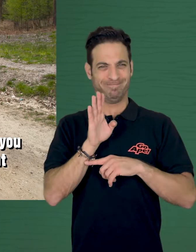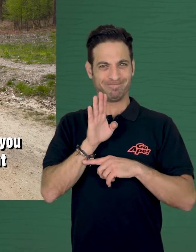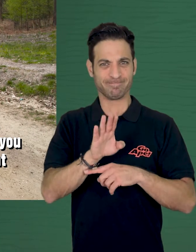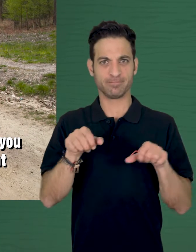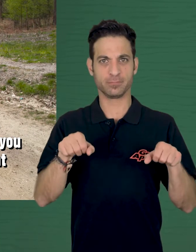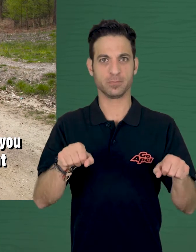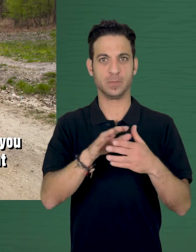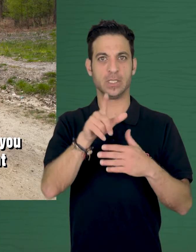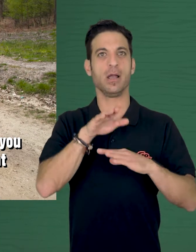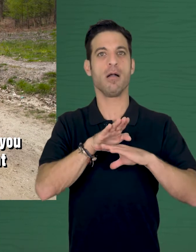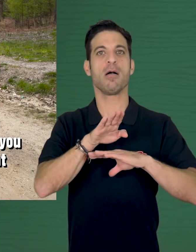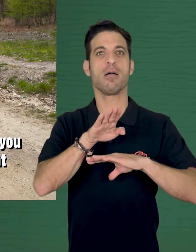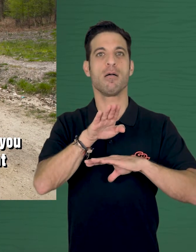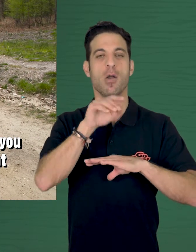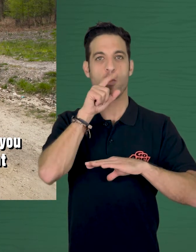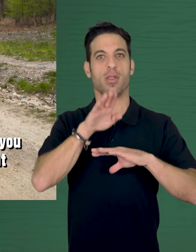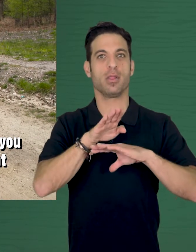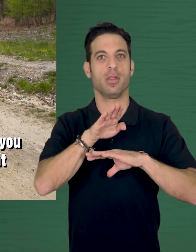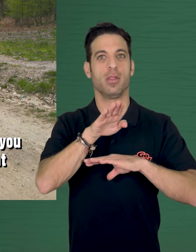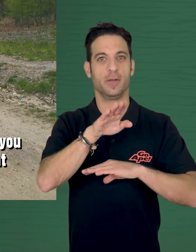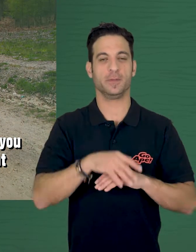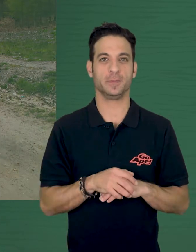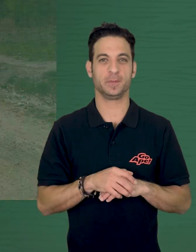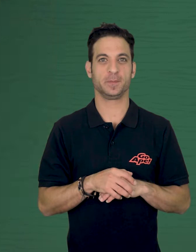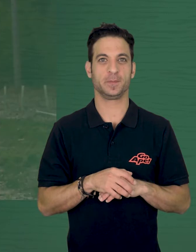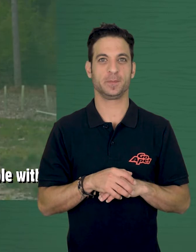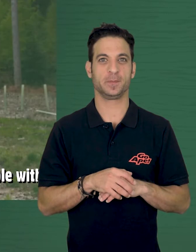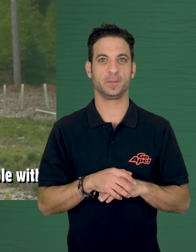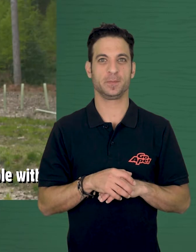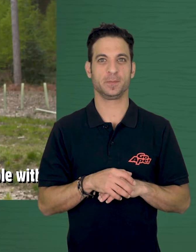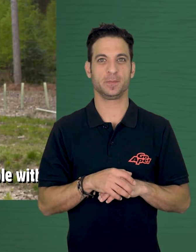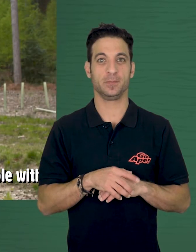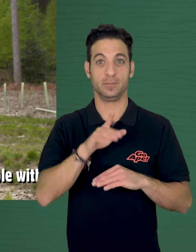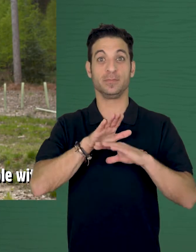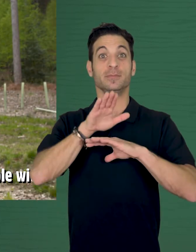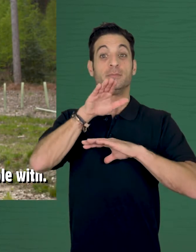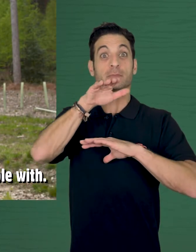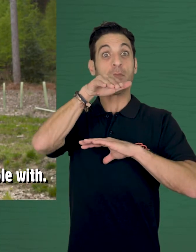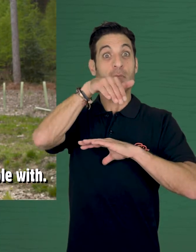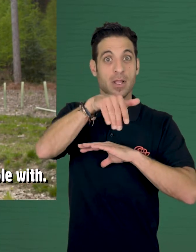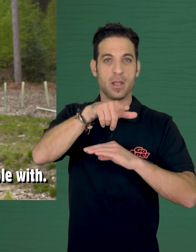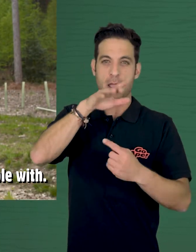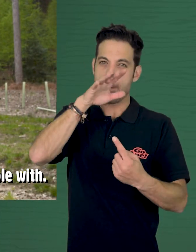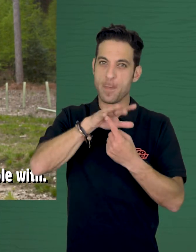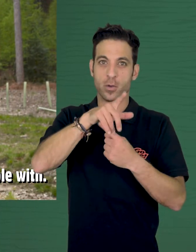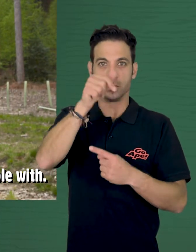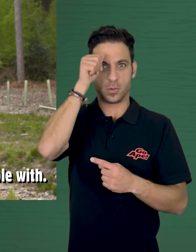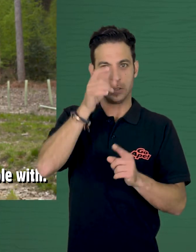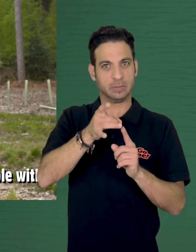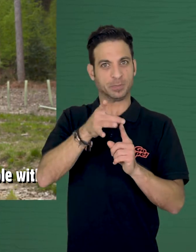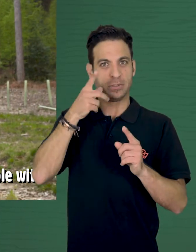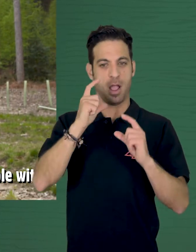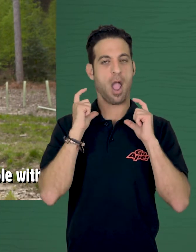sure you keep all your weight in the front of the segway and you will make it up the hill. When we head down the other side of the hill,